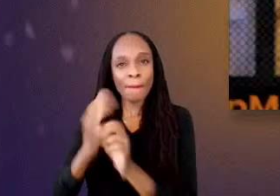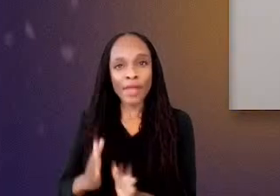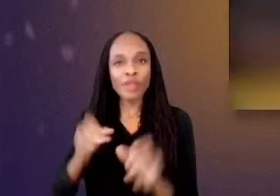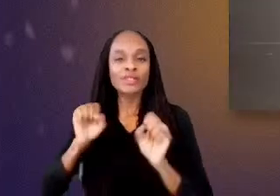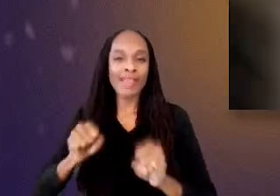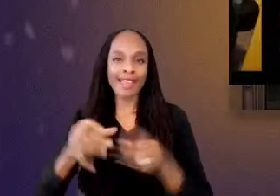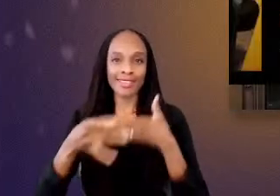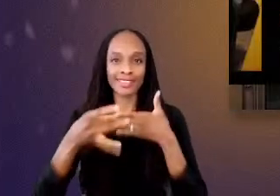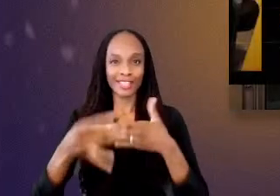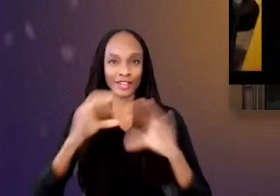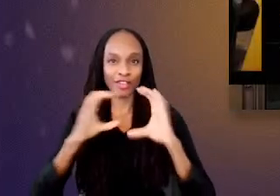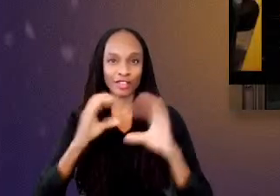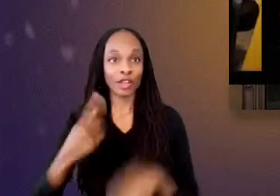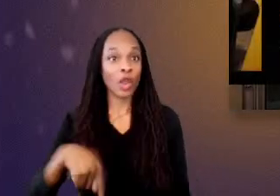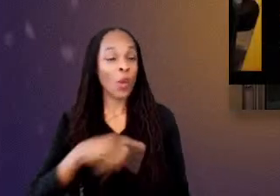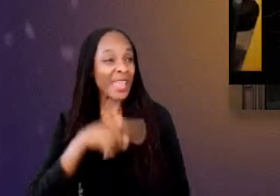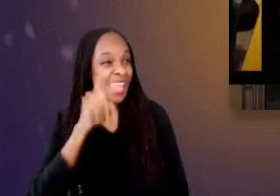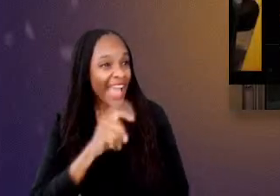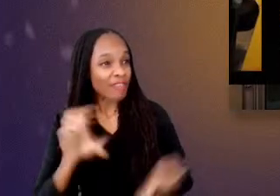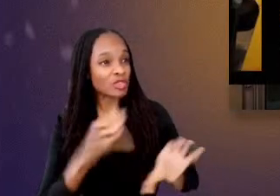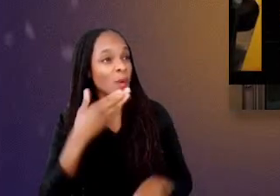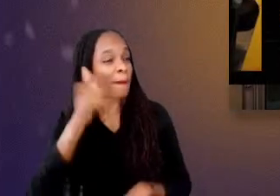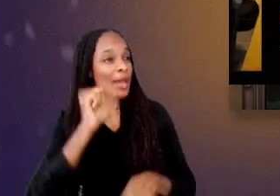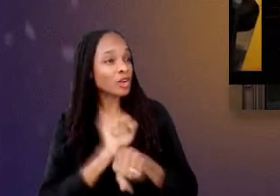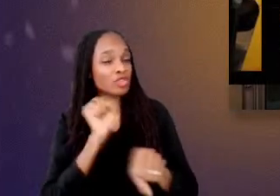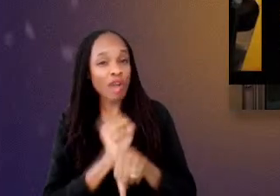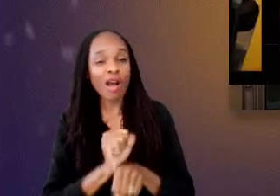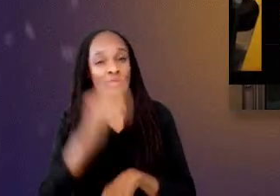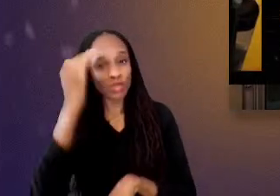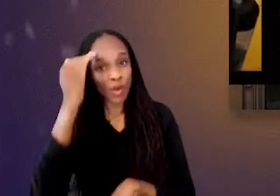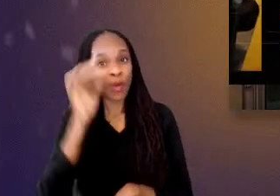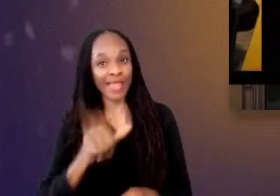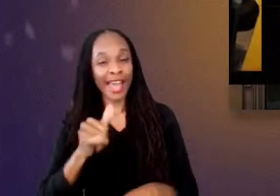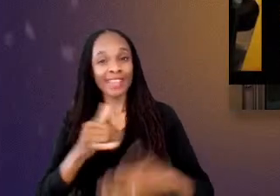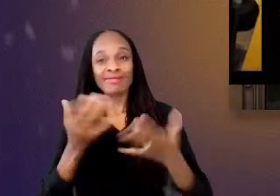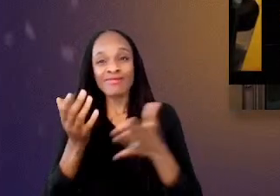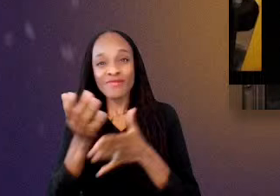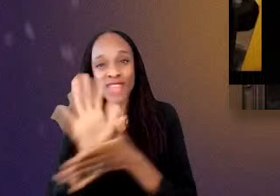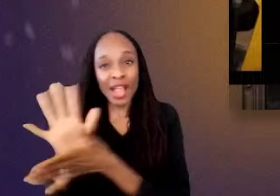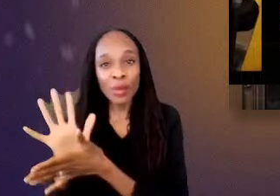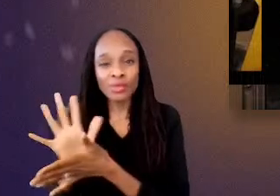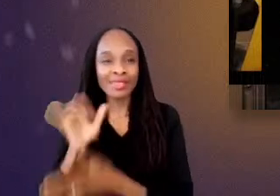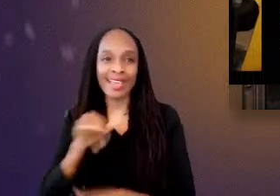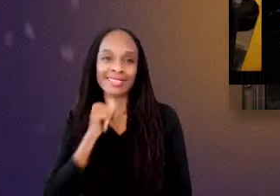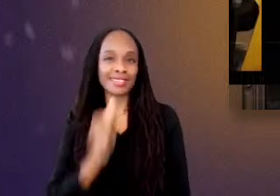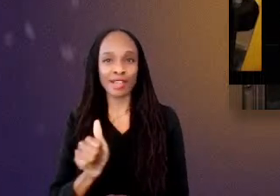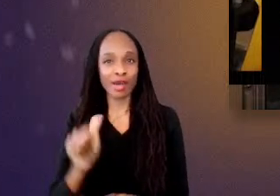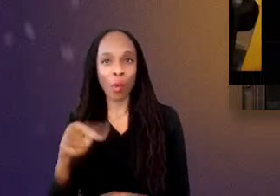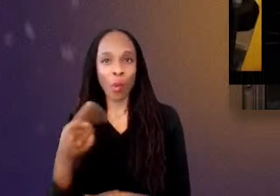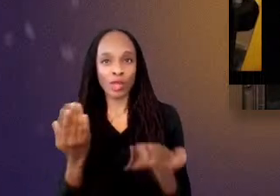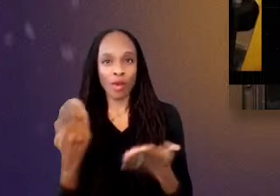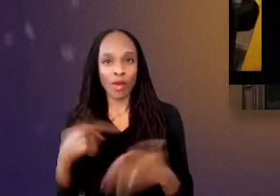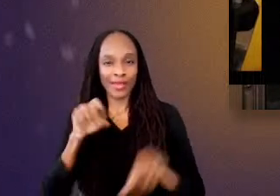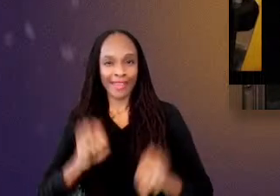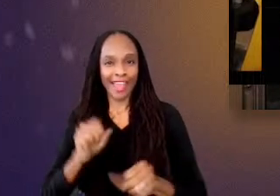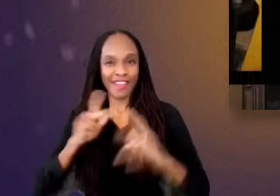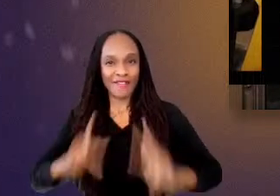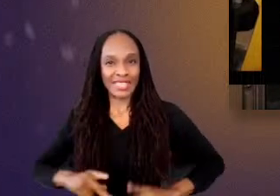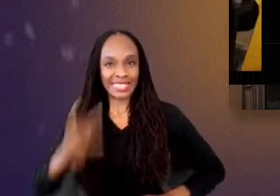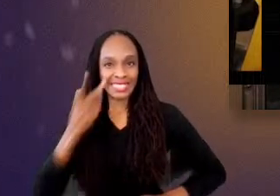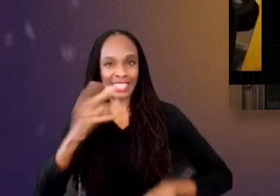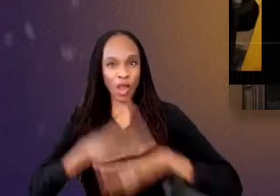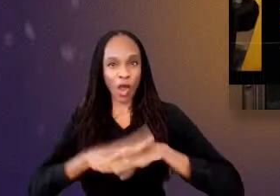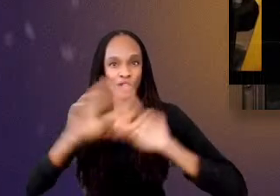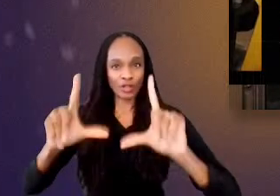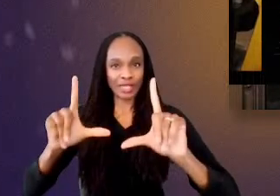conversation. We have to do a better job of knowing that films aren't just what we can physically see on the screen.